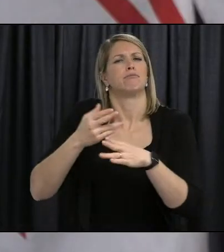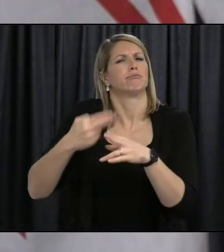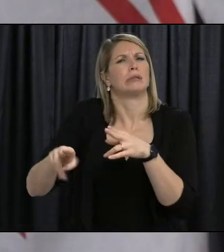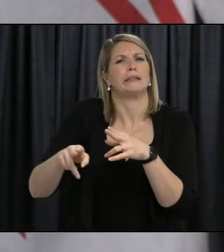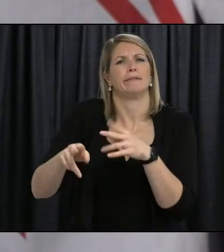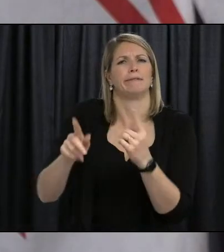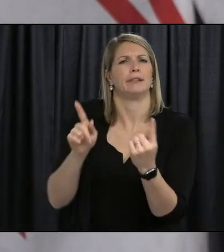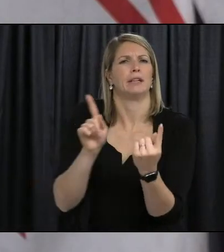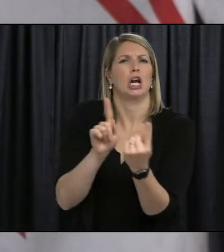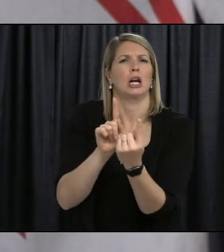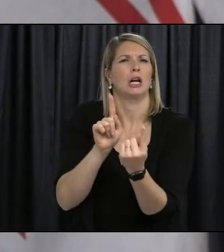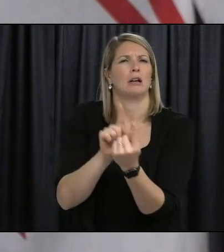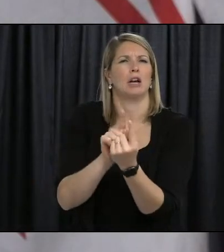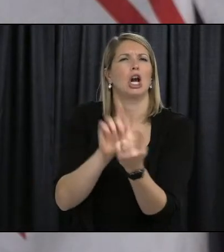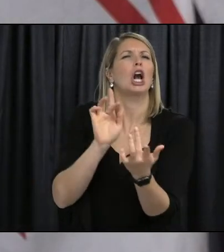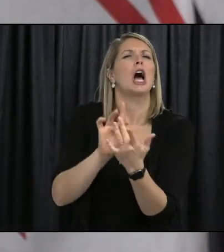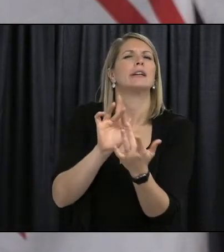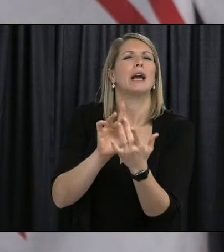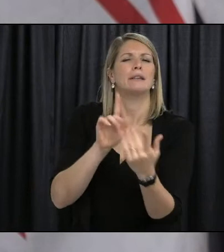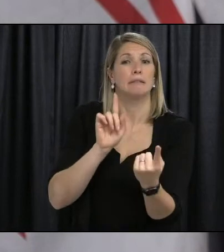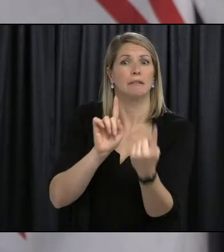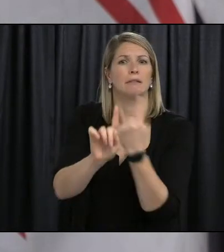contact. Generally speaking,